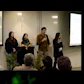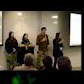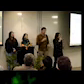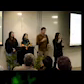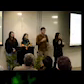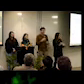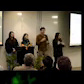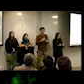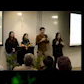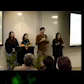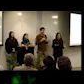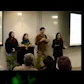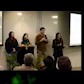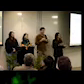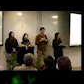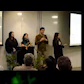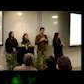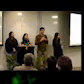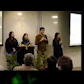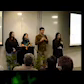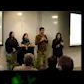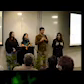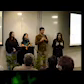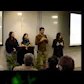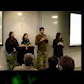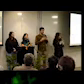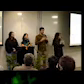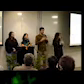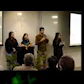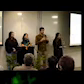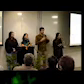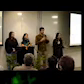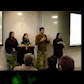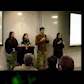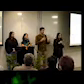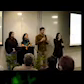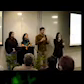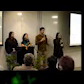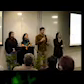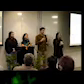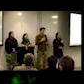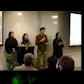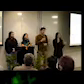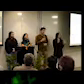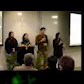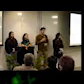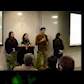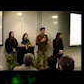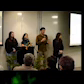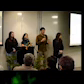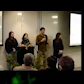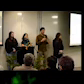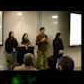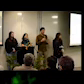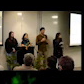to sleep well, you have to sleep well. But some people then might start to think, oh, I'm not sleeping well, is that an issue? And that can cause more anxiety and more stress. So